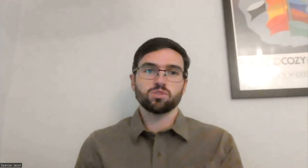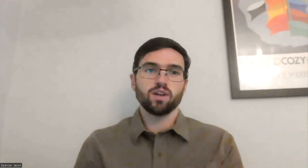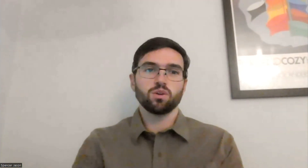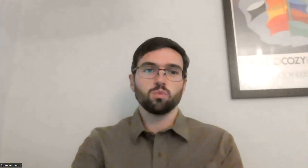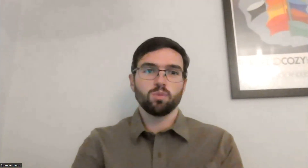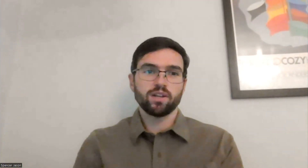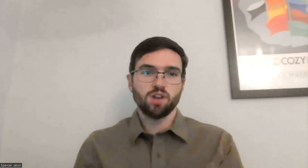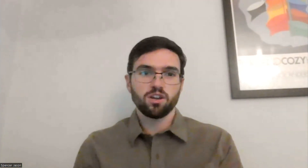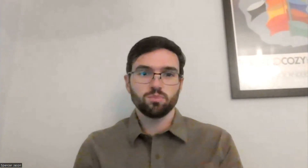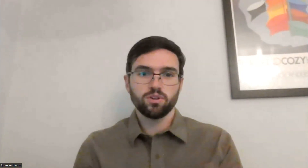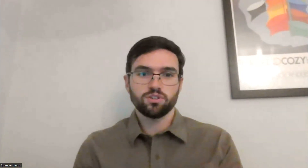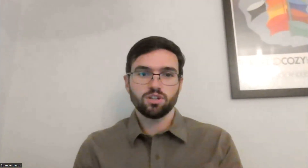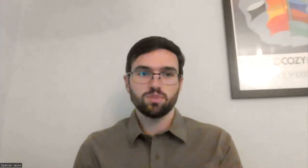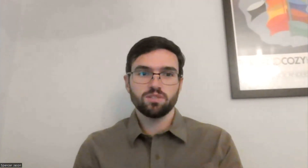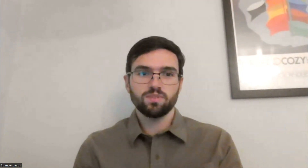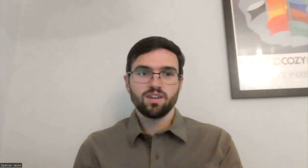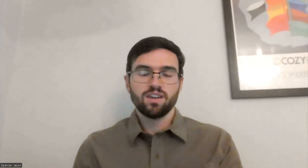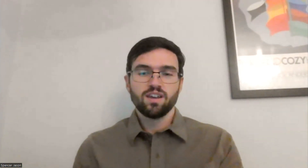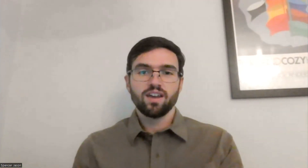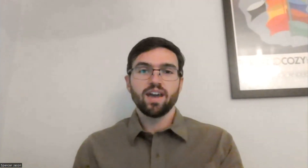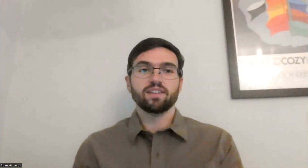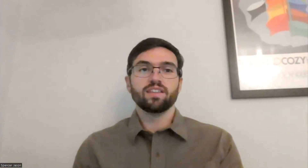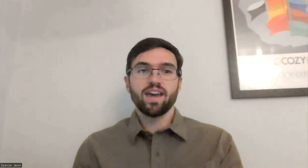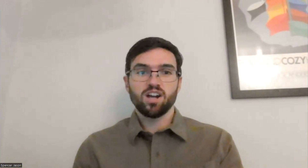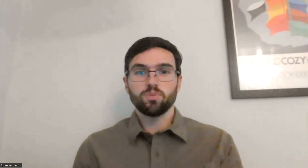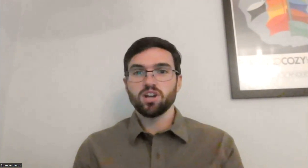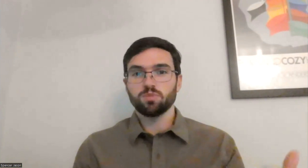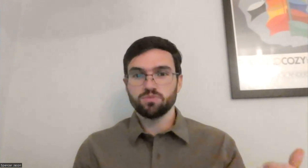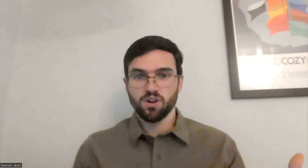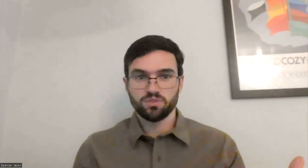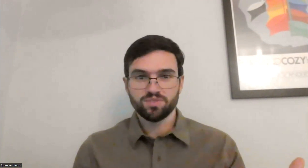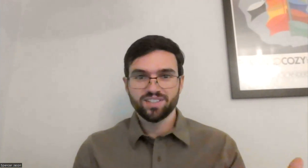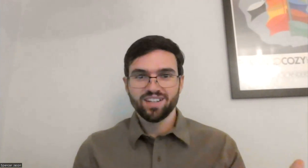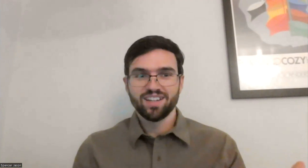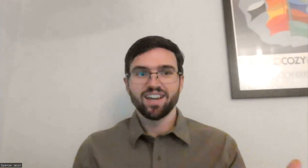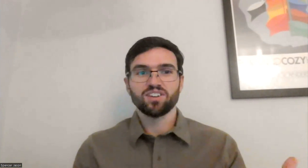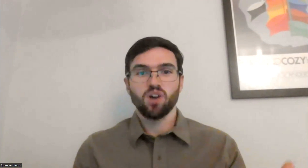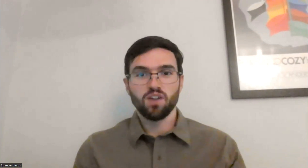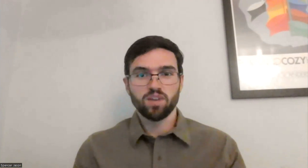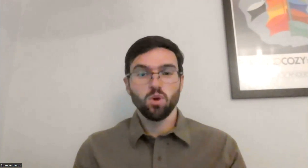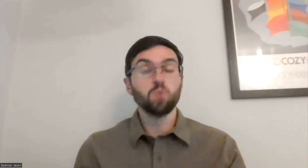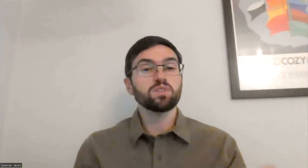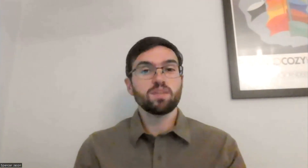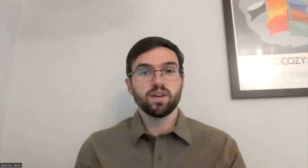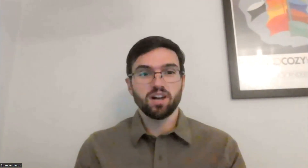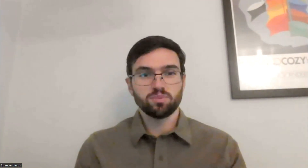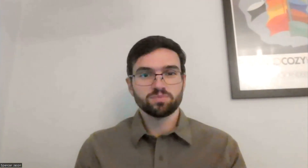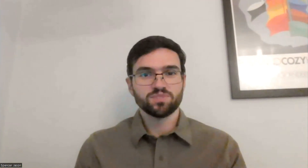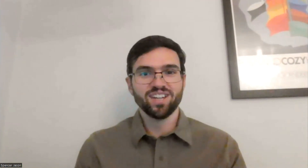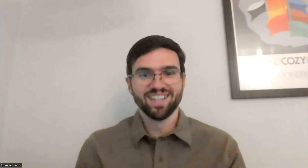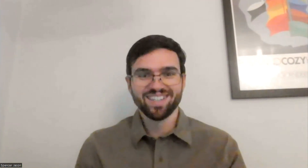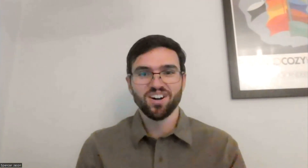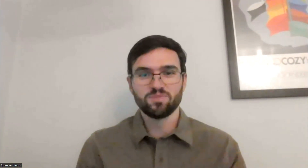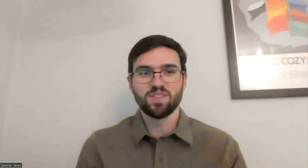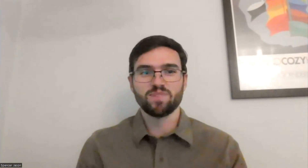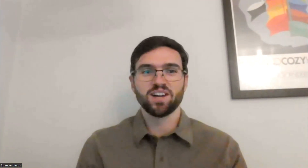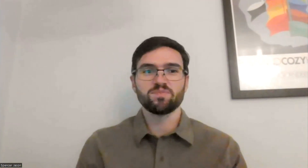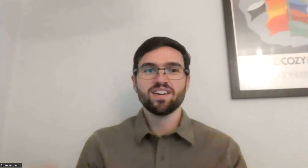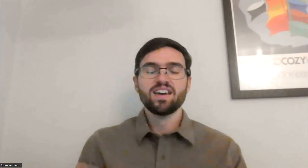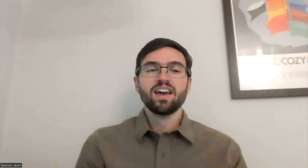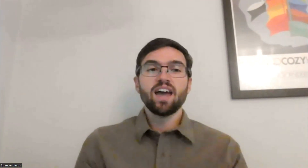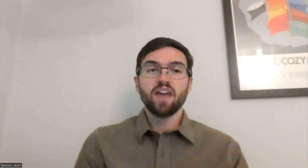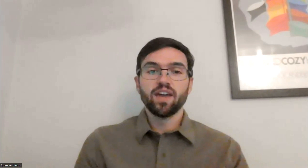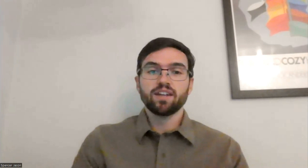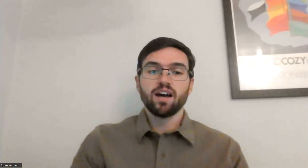order. So I know what my talking points are going to be. And then I'll pick up the phone and call them. Hopefully they pick up. Hopefully they